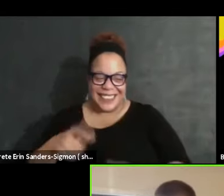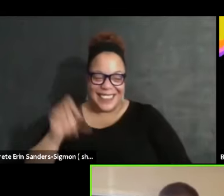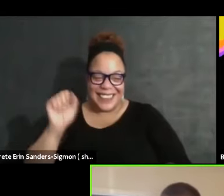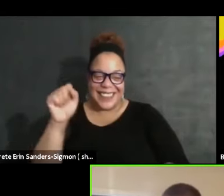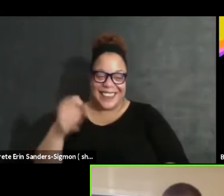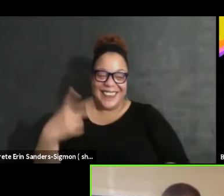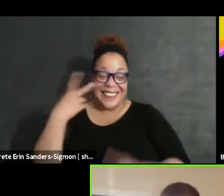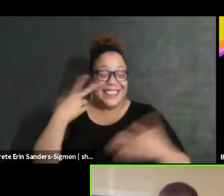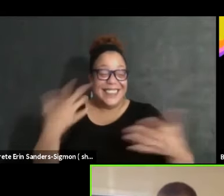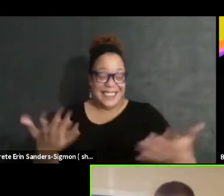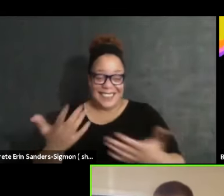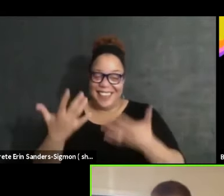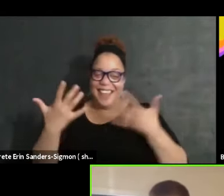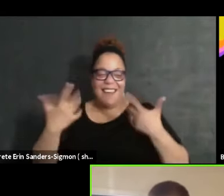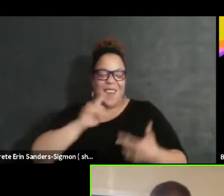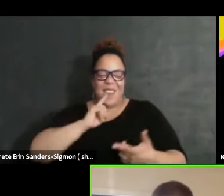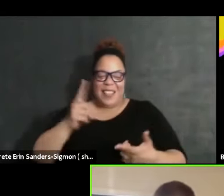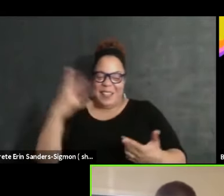hear it, that I have to hear it,